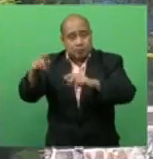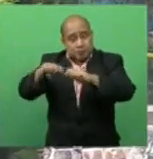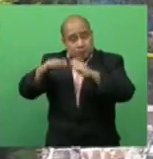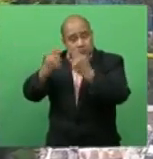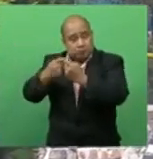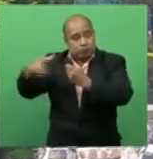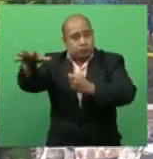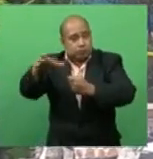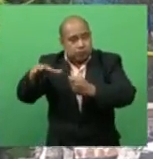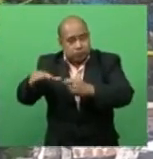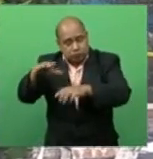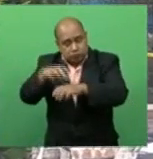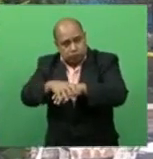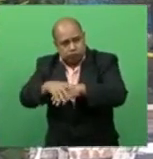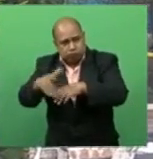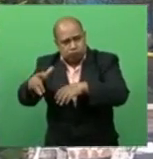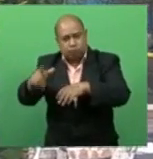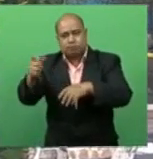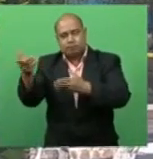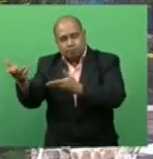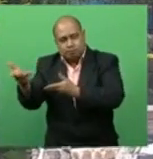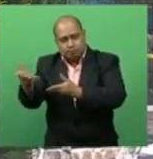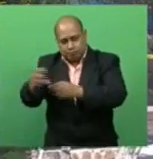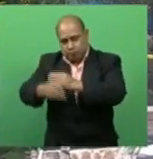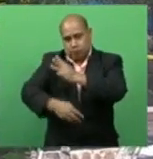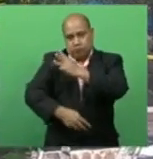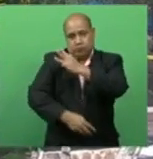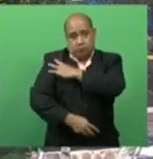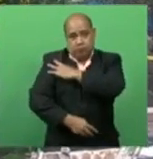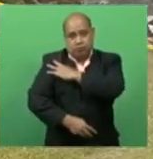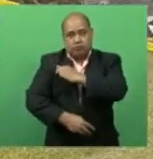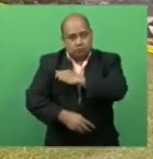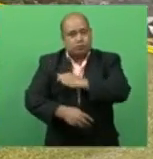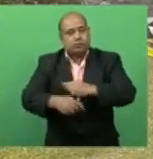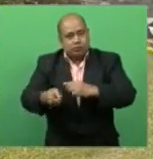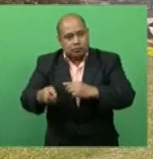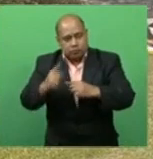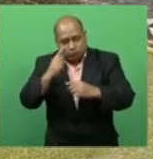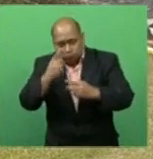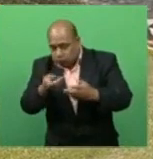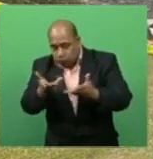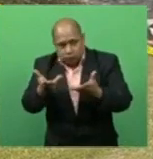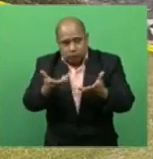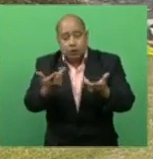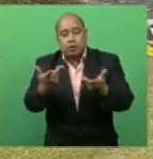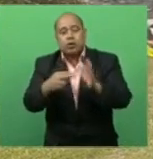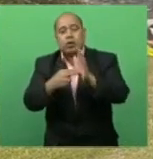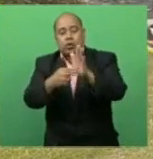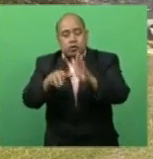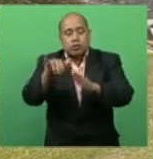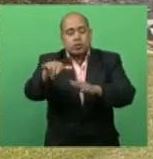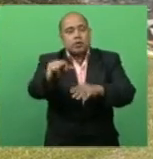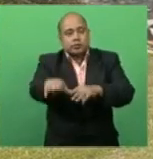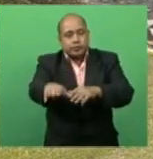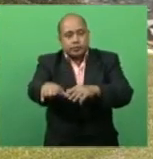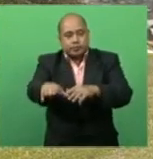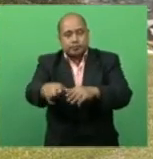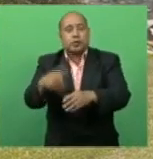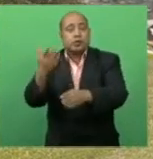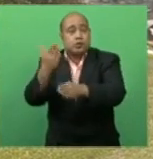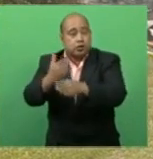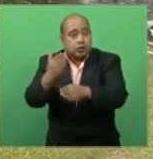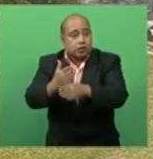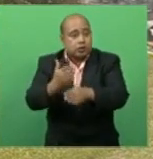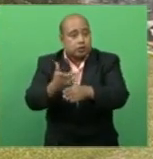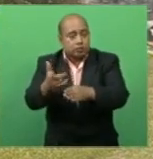Science Services Superintendent of Police, Margaret Marshall, is in the Northern Division. She will work with the Divisional Crime Officer and